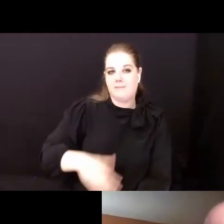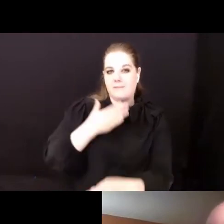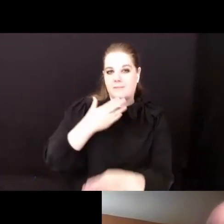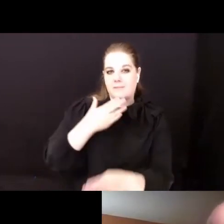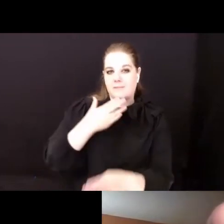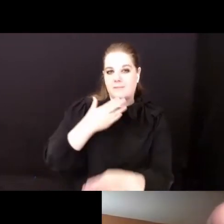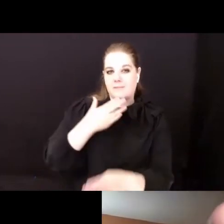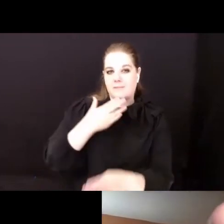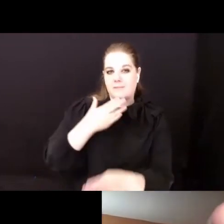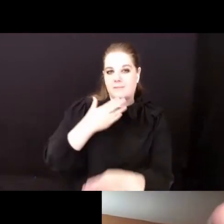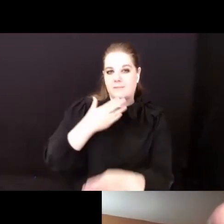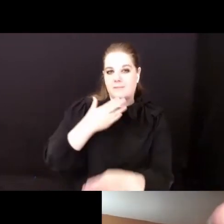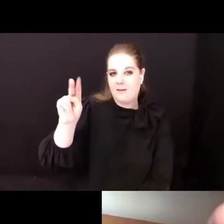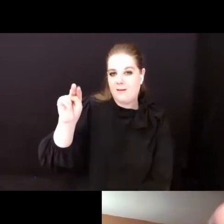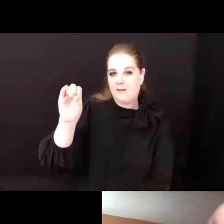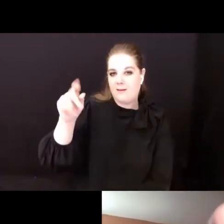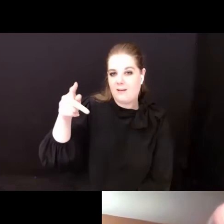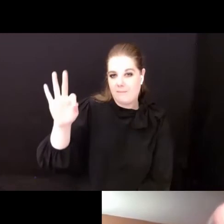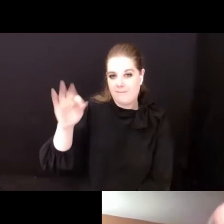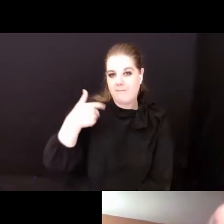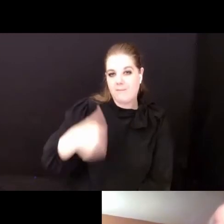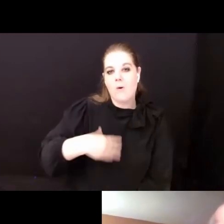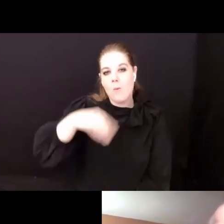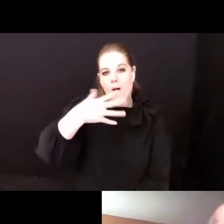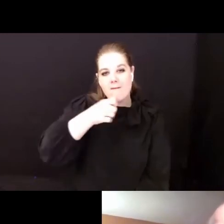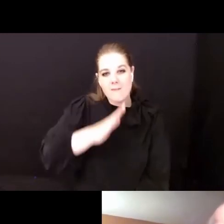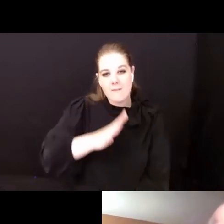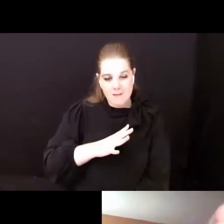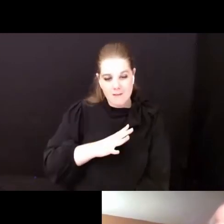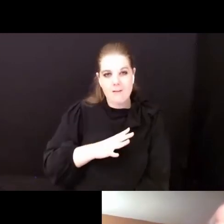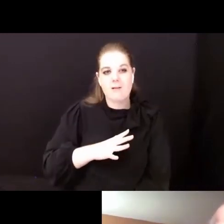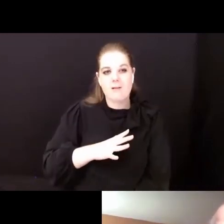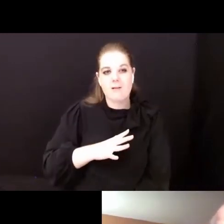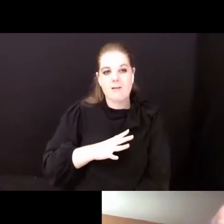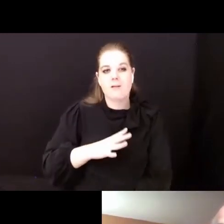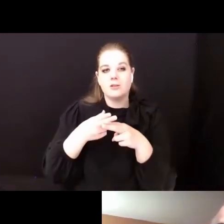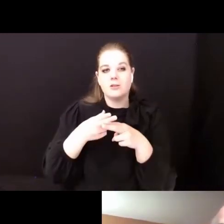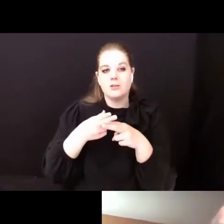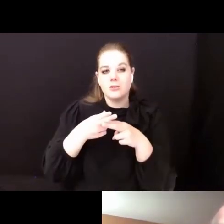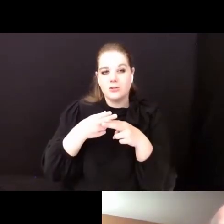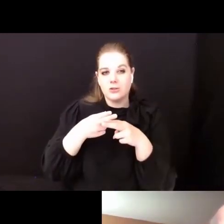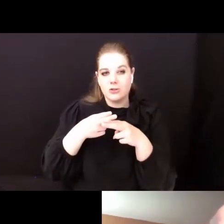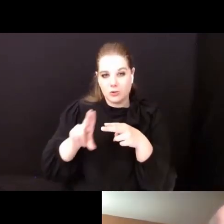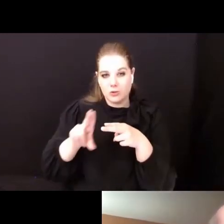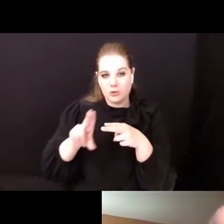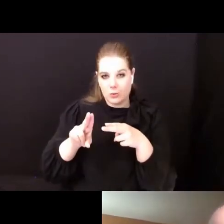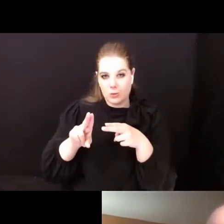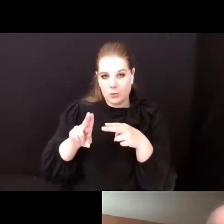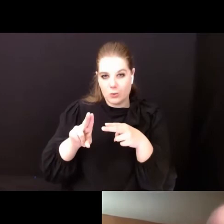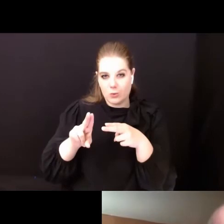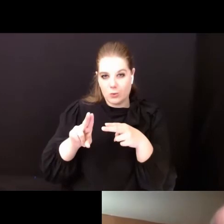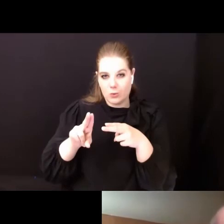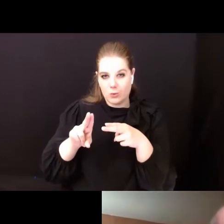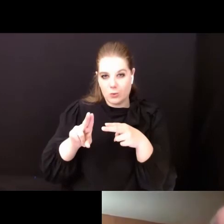white female. I have short, curly, grayish hair, purple cat-eye glasses, and